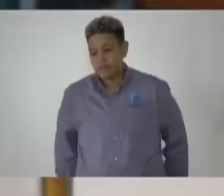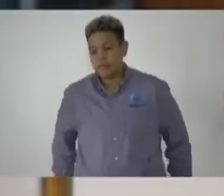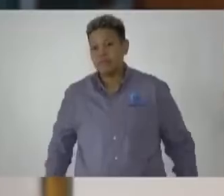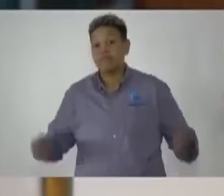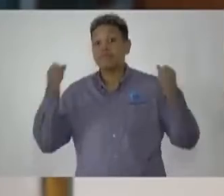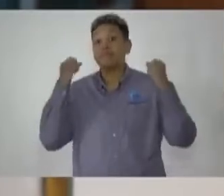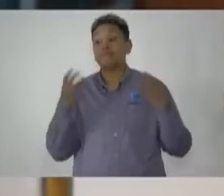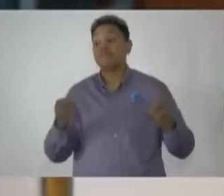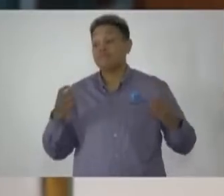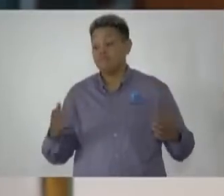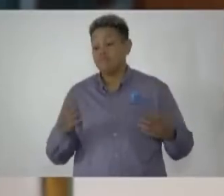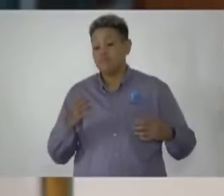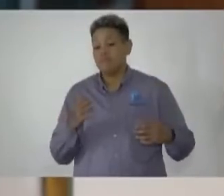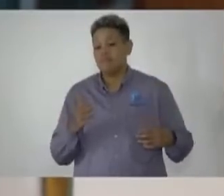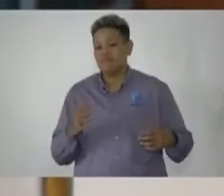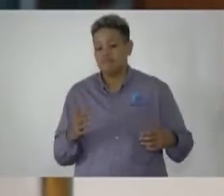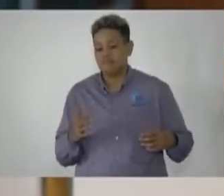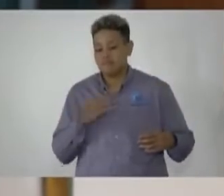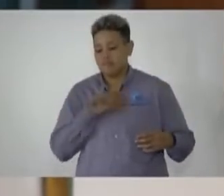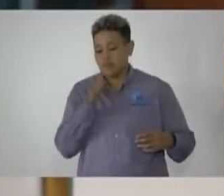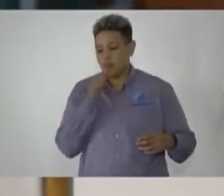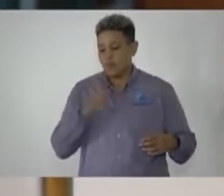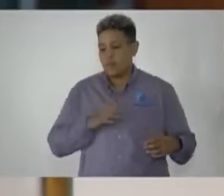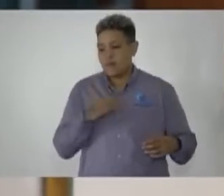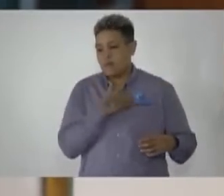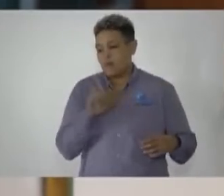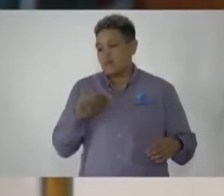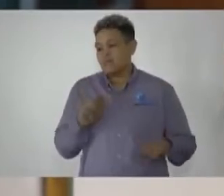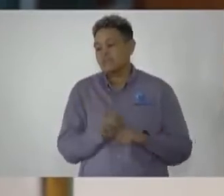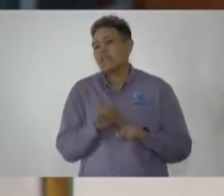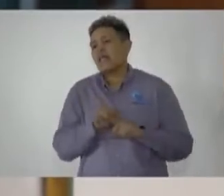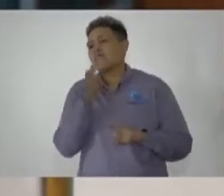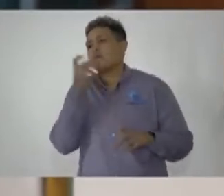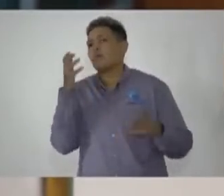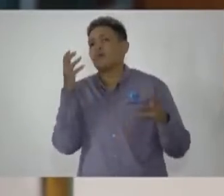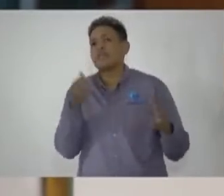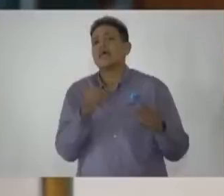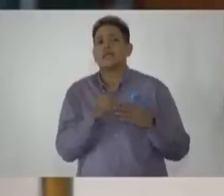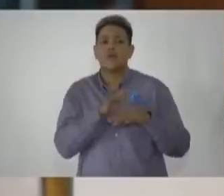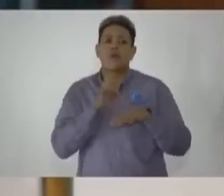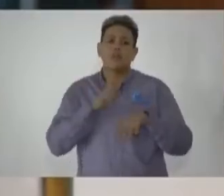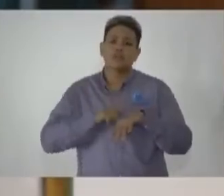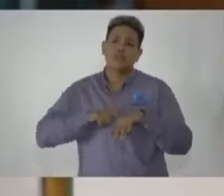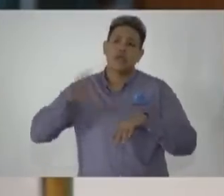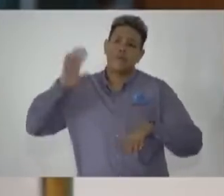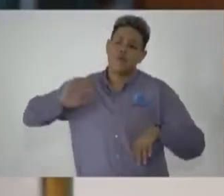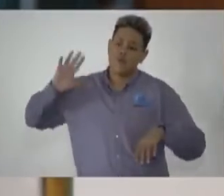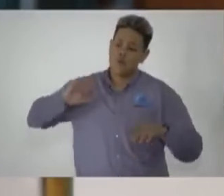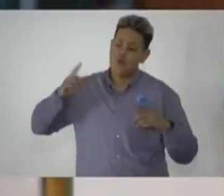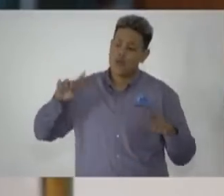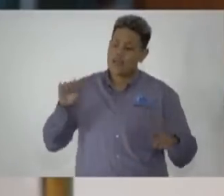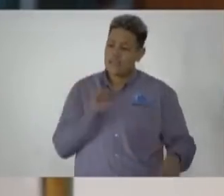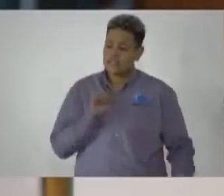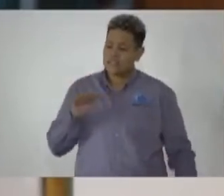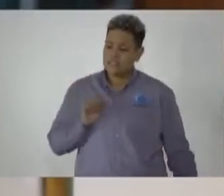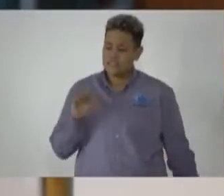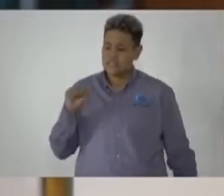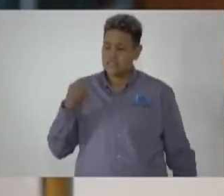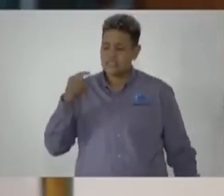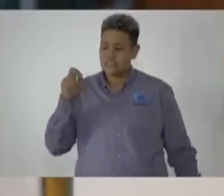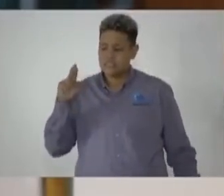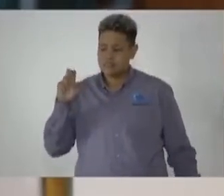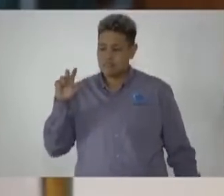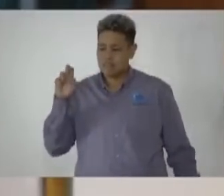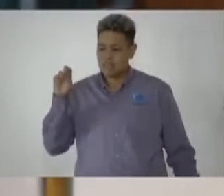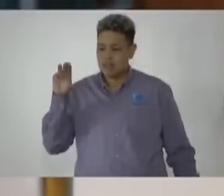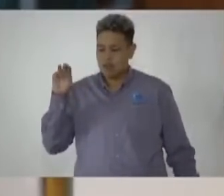many of my women colleagues who were there in the early days, like Senator Sophia